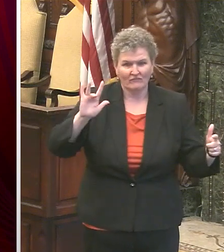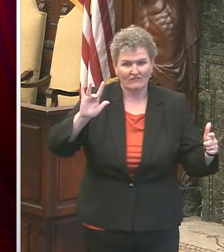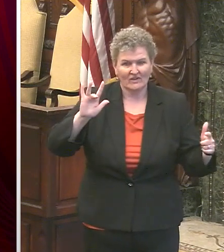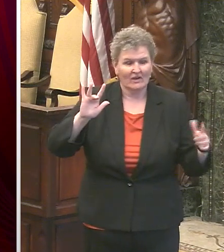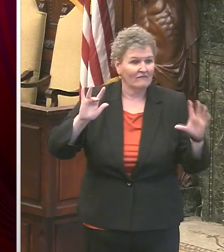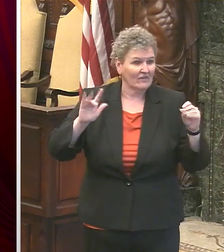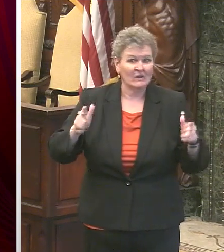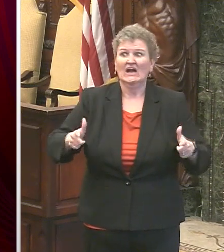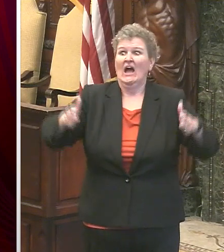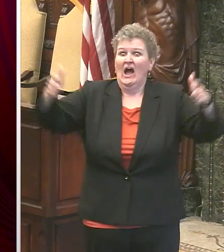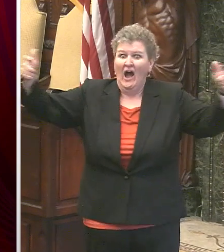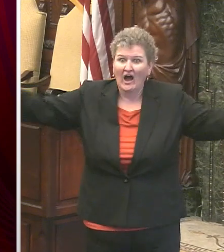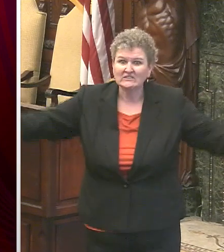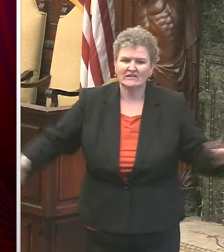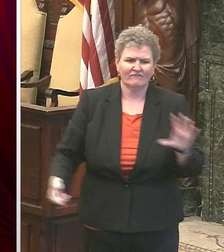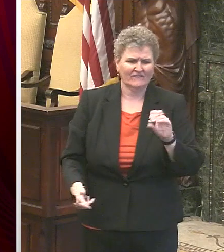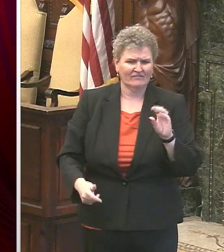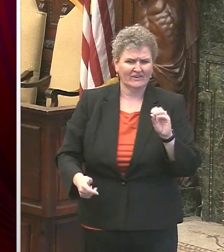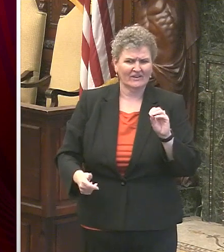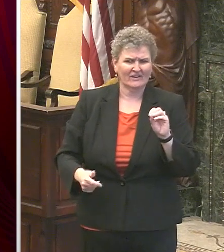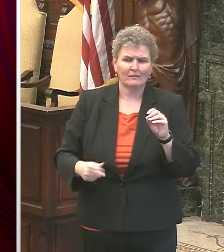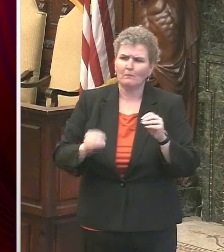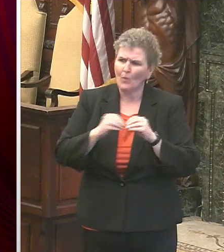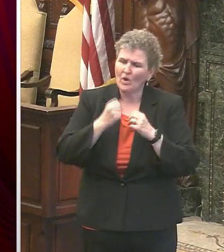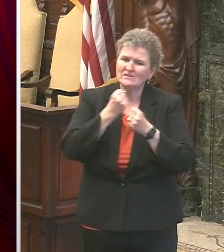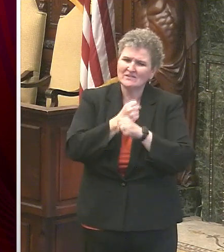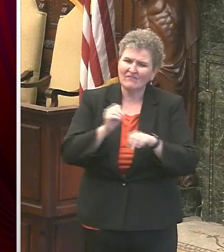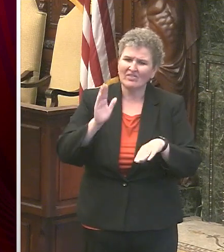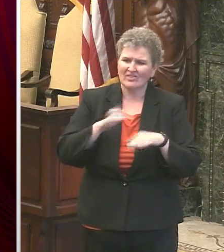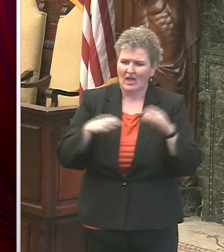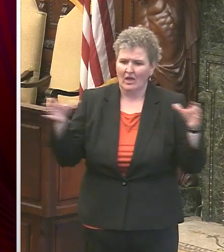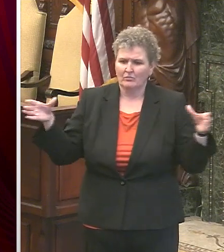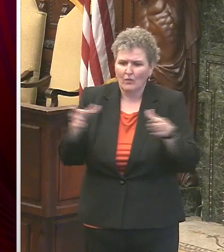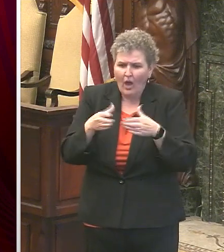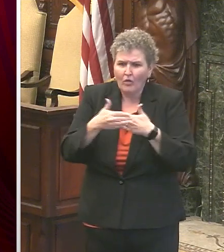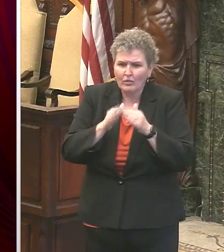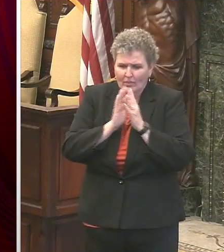large room. That's safer than having 25 people in a small room.